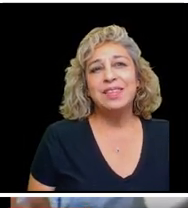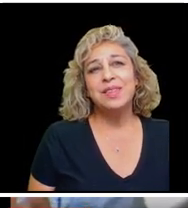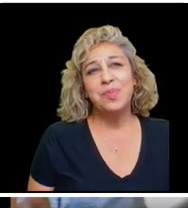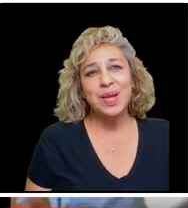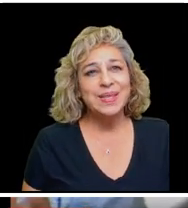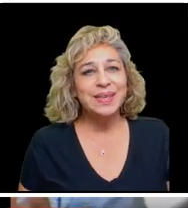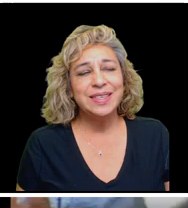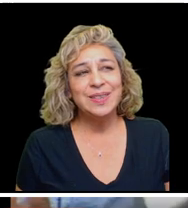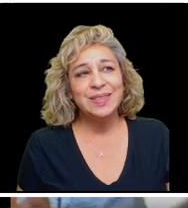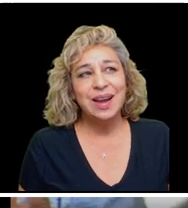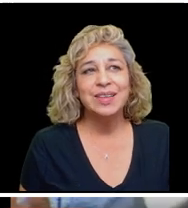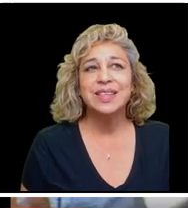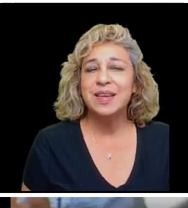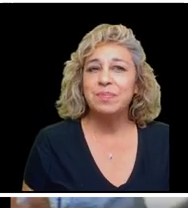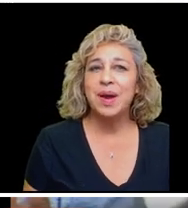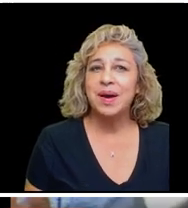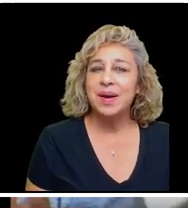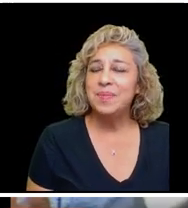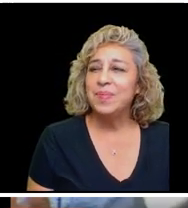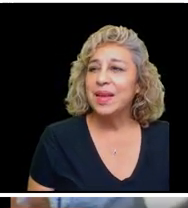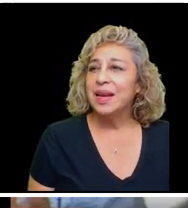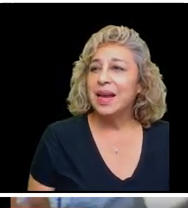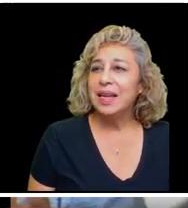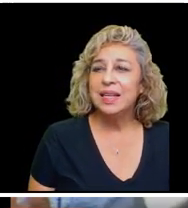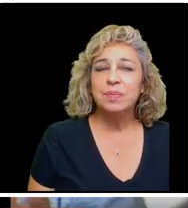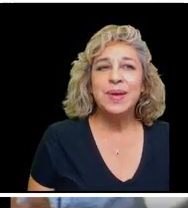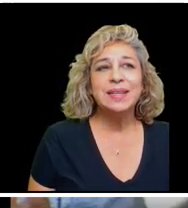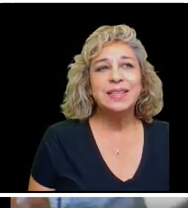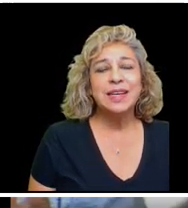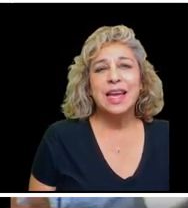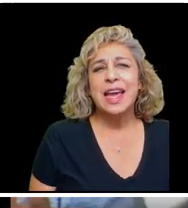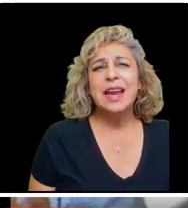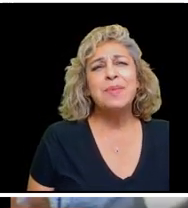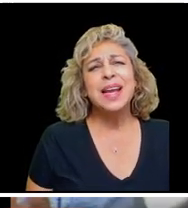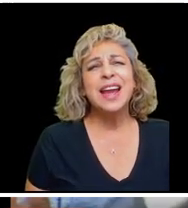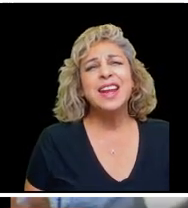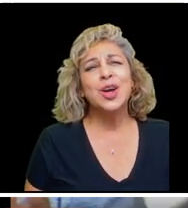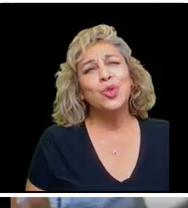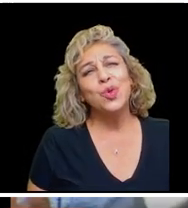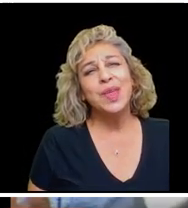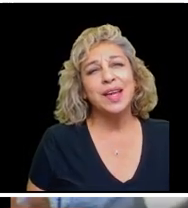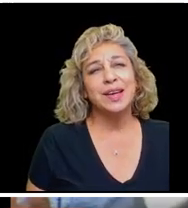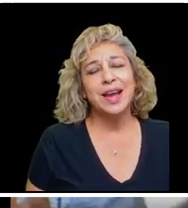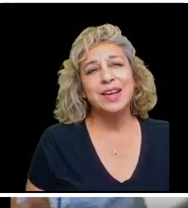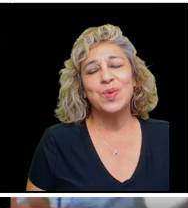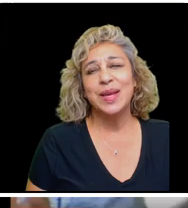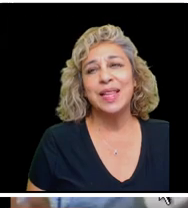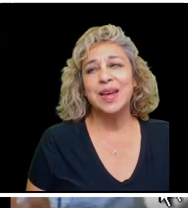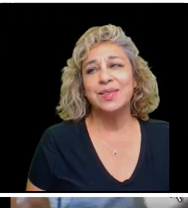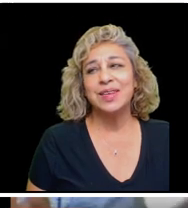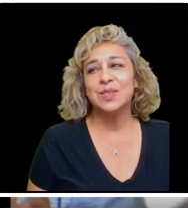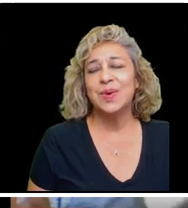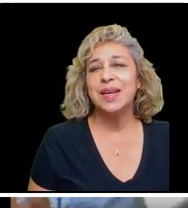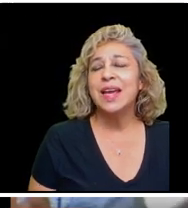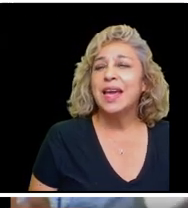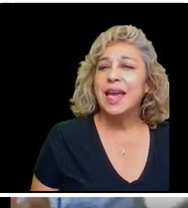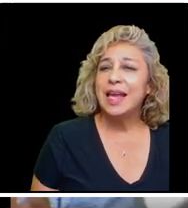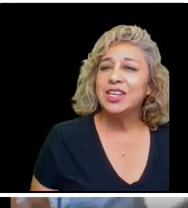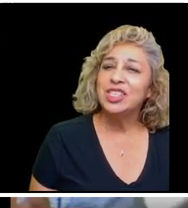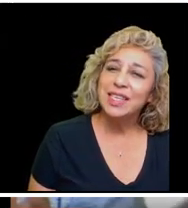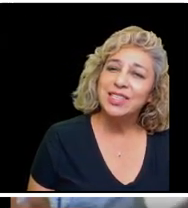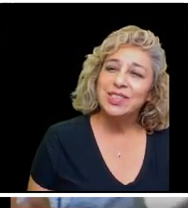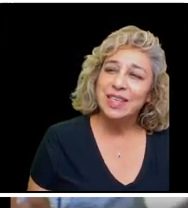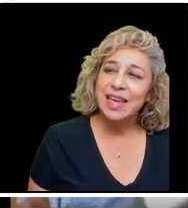then the president will talk to them a little bit and I want to kind of go through that kind of quickly on this one and